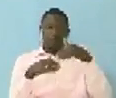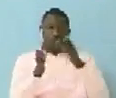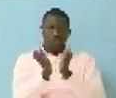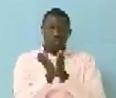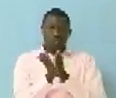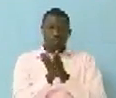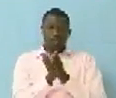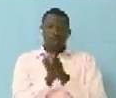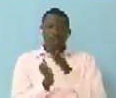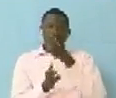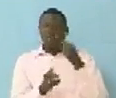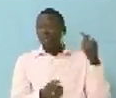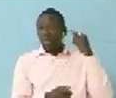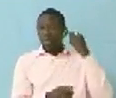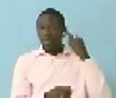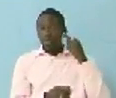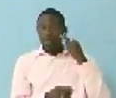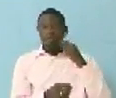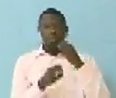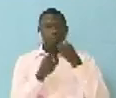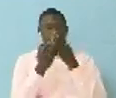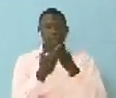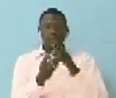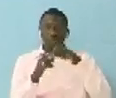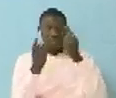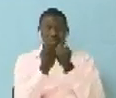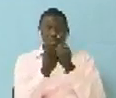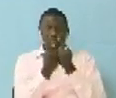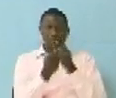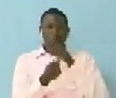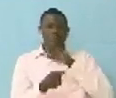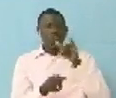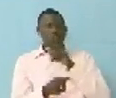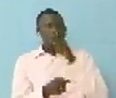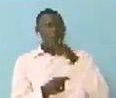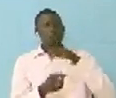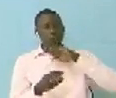Did you hear him say anything so far which you believe is a lie?